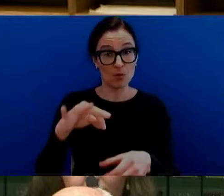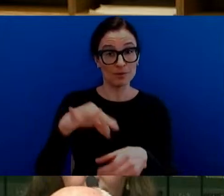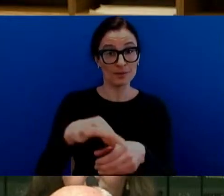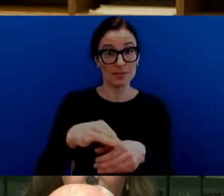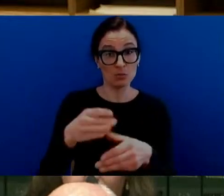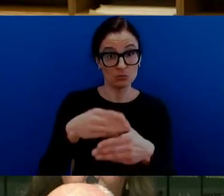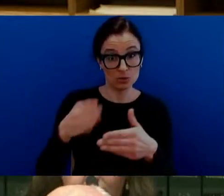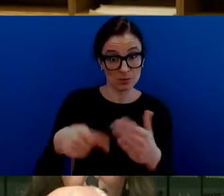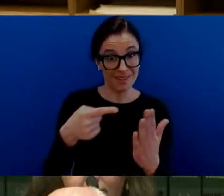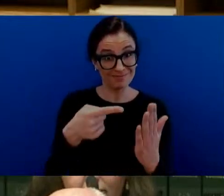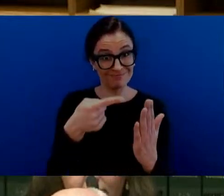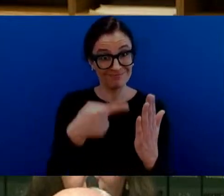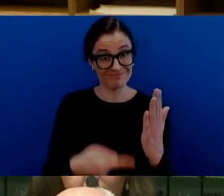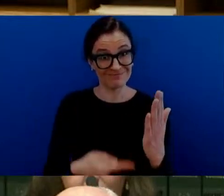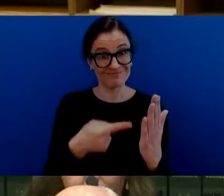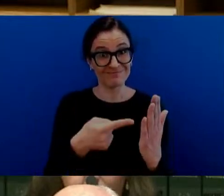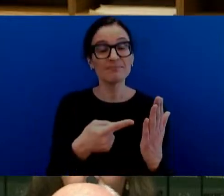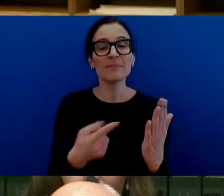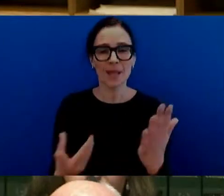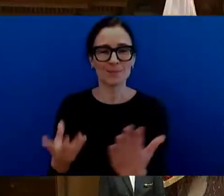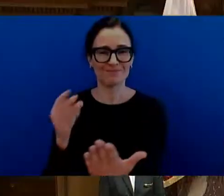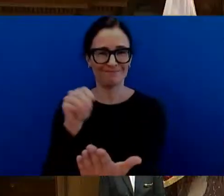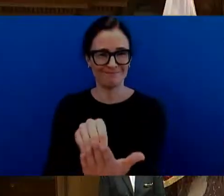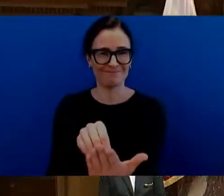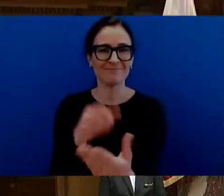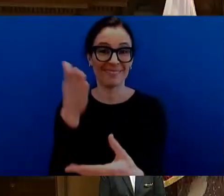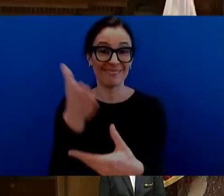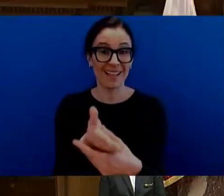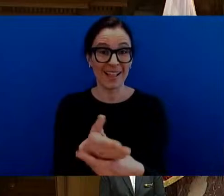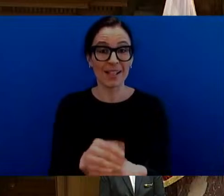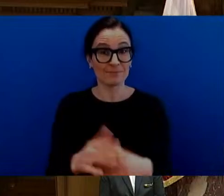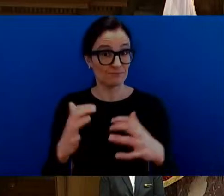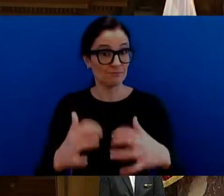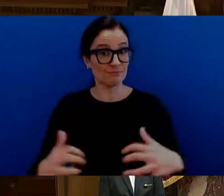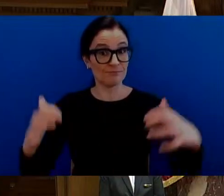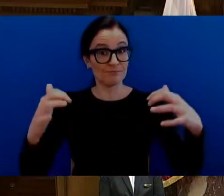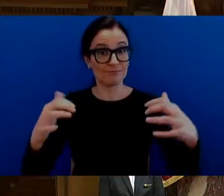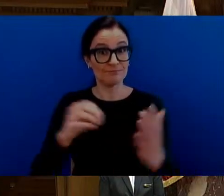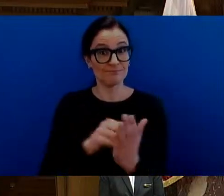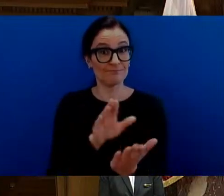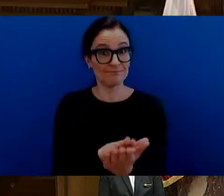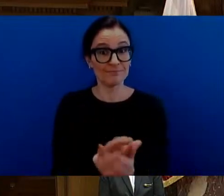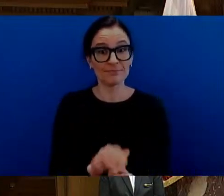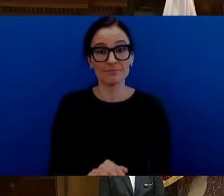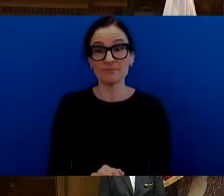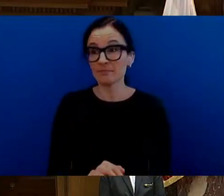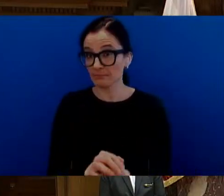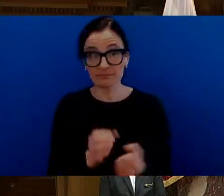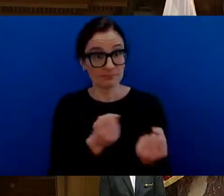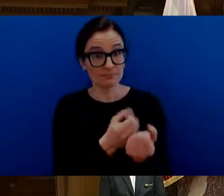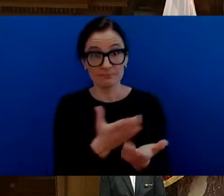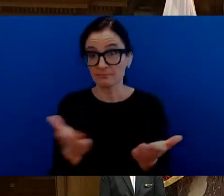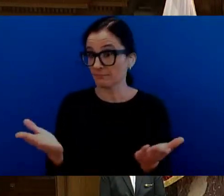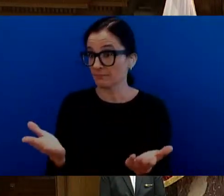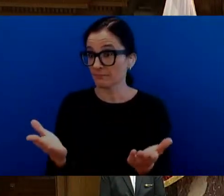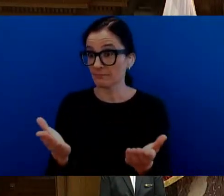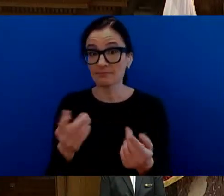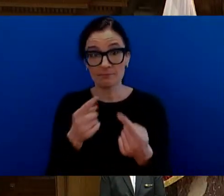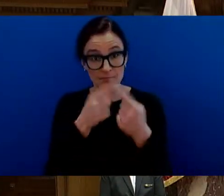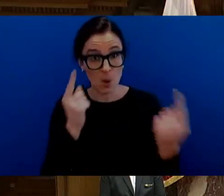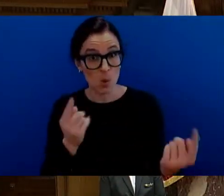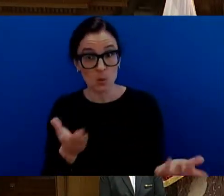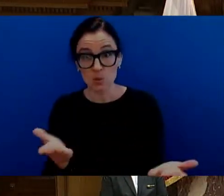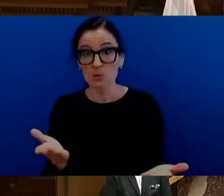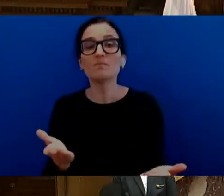House. You have heard the question. All those in favor say aye. Aye. Opposed? Motion carried. Attorney